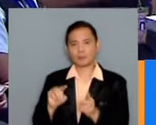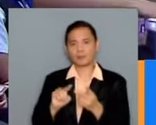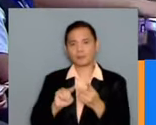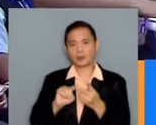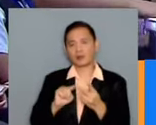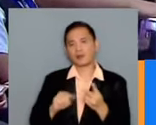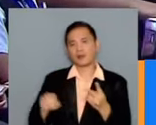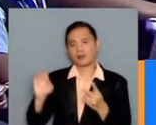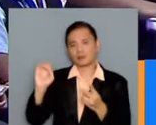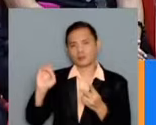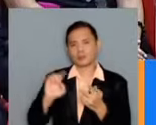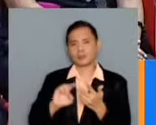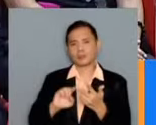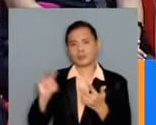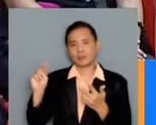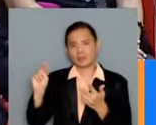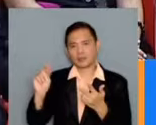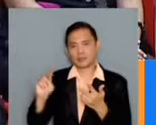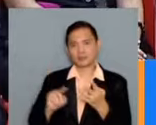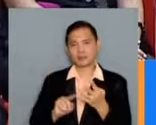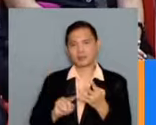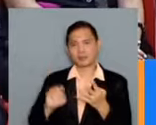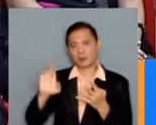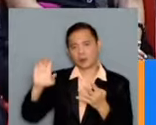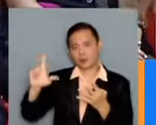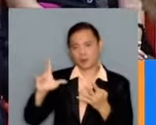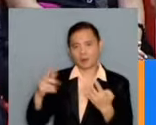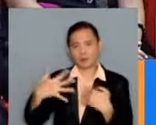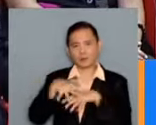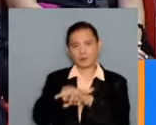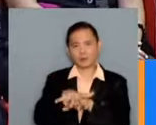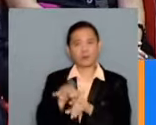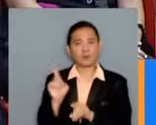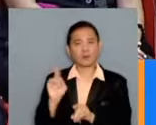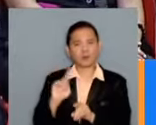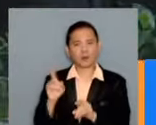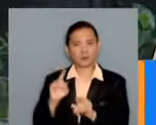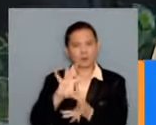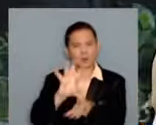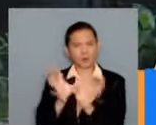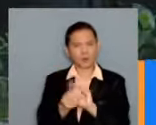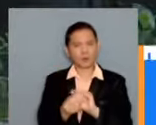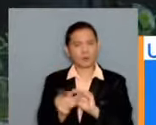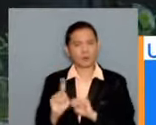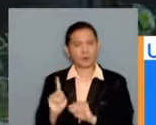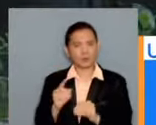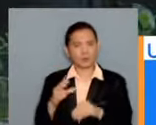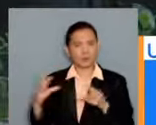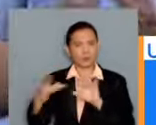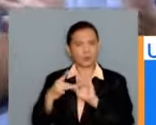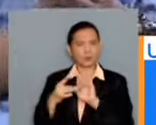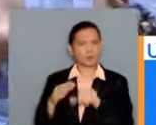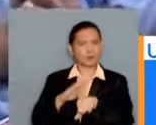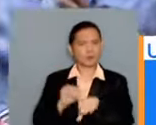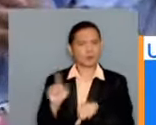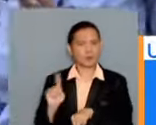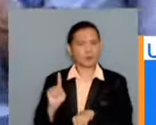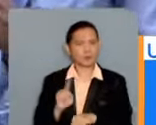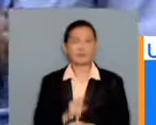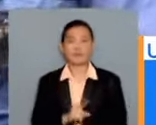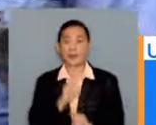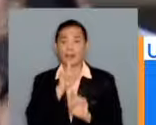Go! Hydrogen, yes, bond. I'm sorry? Hydrogen bond. Hydrogen bonds bond is correct! Wow. Nice one,